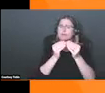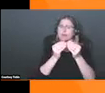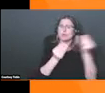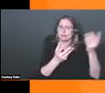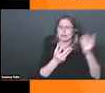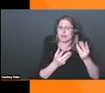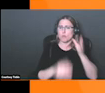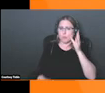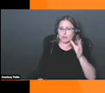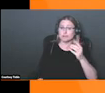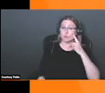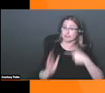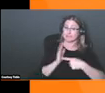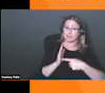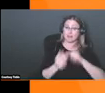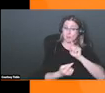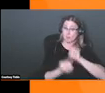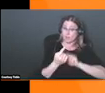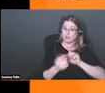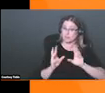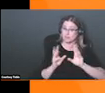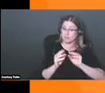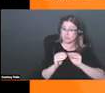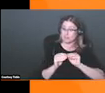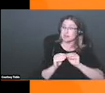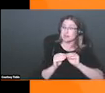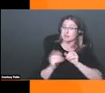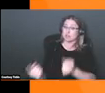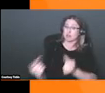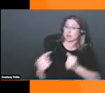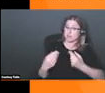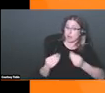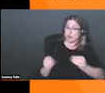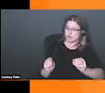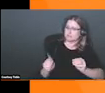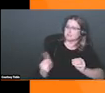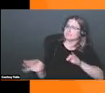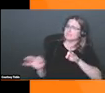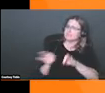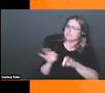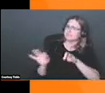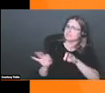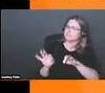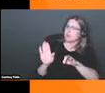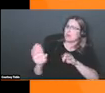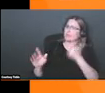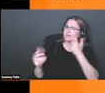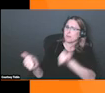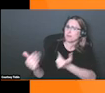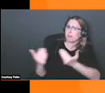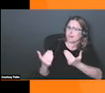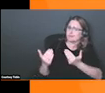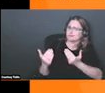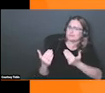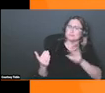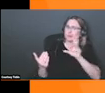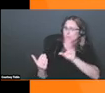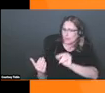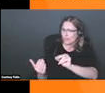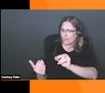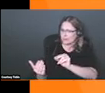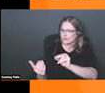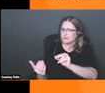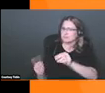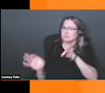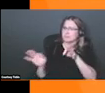meetings where people would actually come into the office and we would talk about why their proposal didn't work. times have changed, and now it's